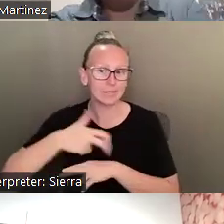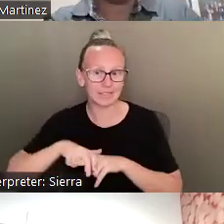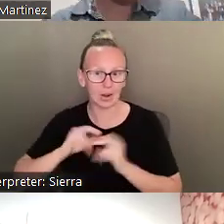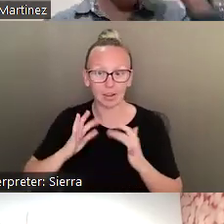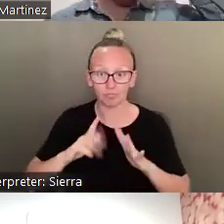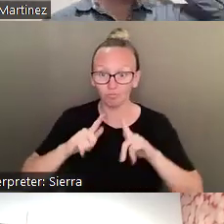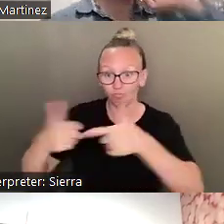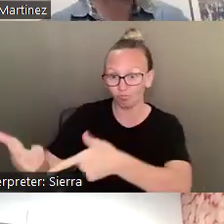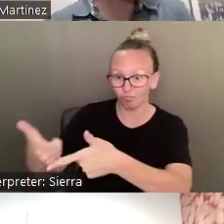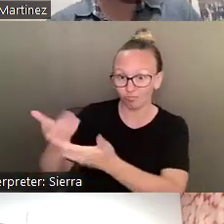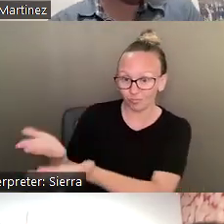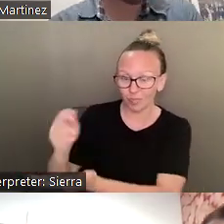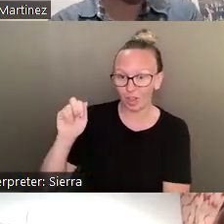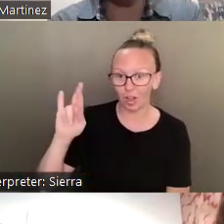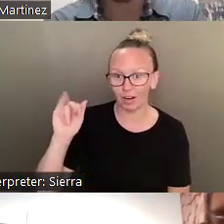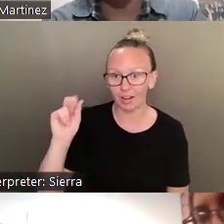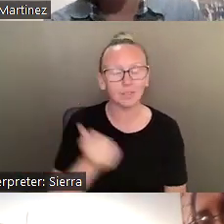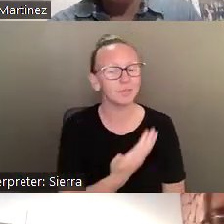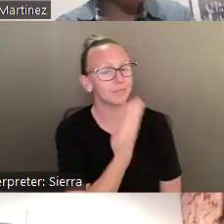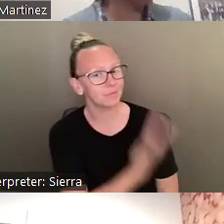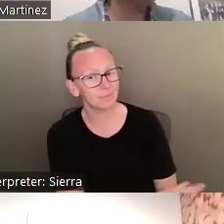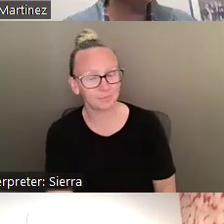Ariana. Thank you so much.